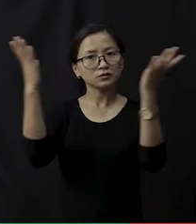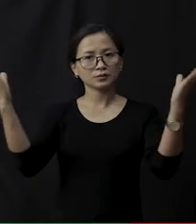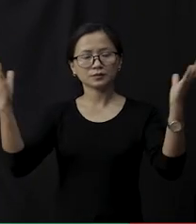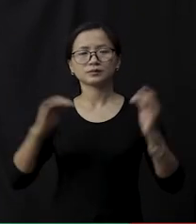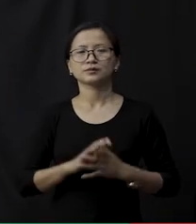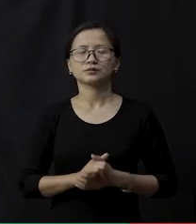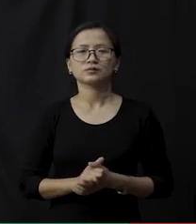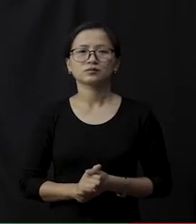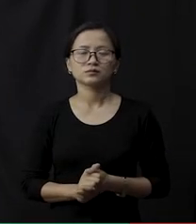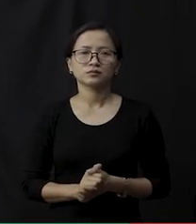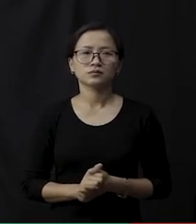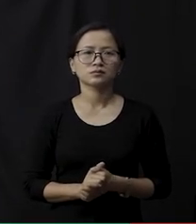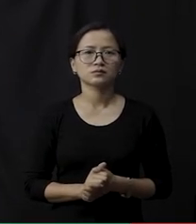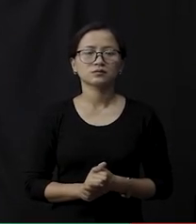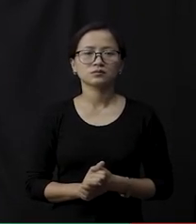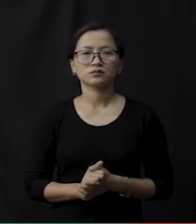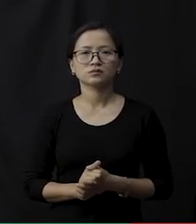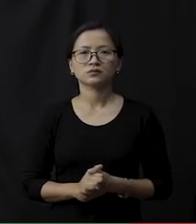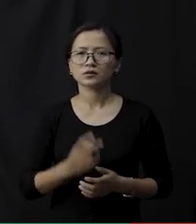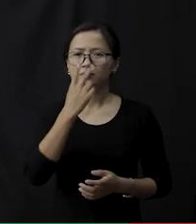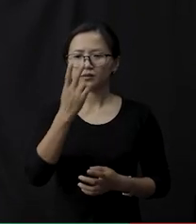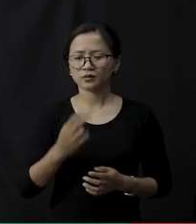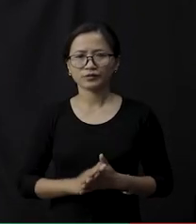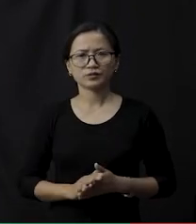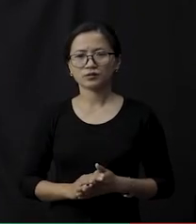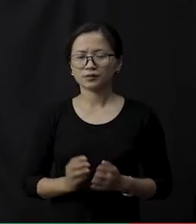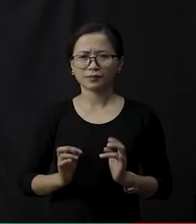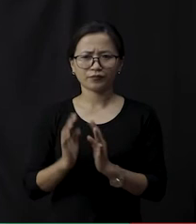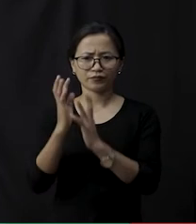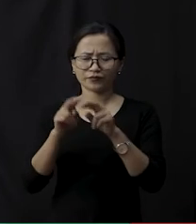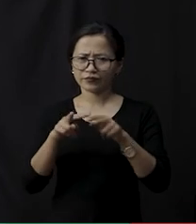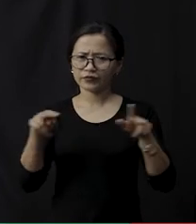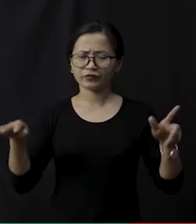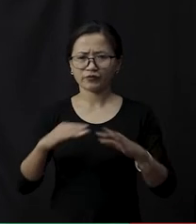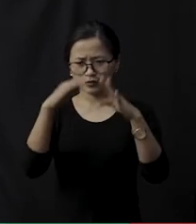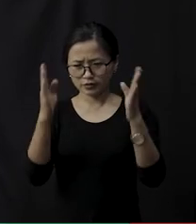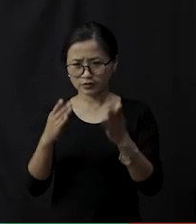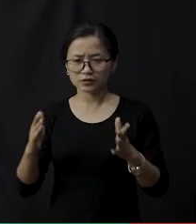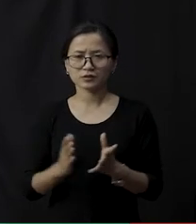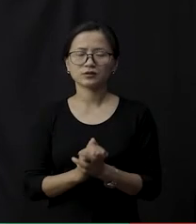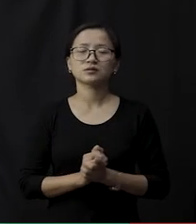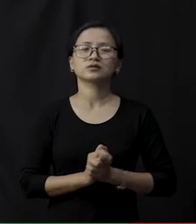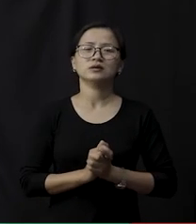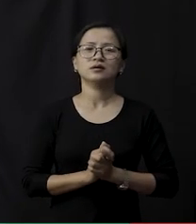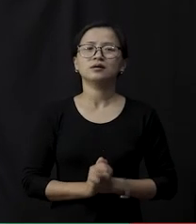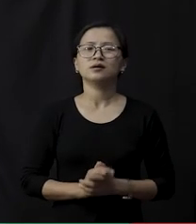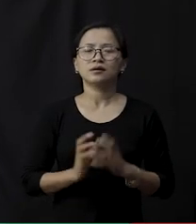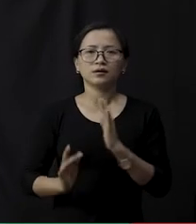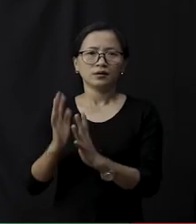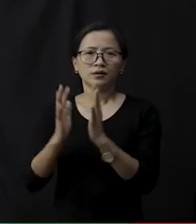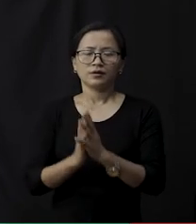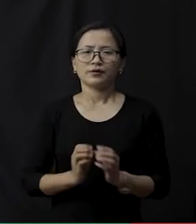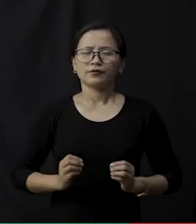Now, like I've said, since we see plants of different sizes, right? So plants that